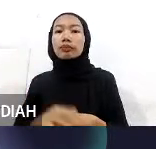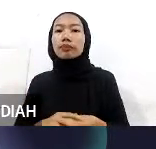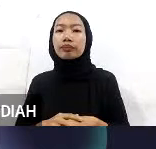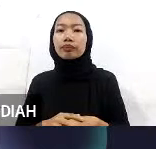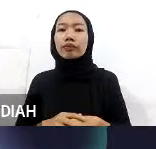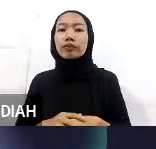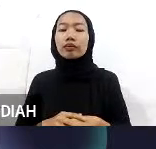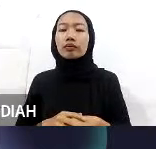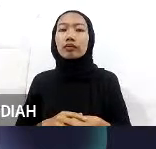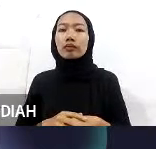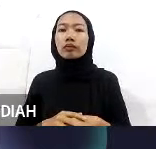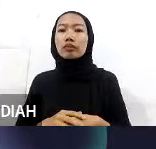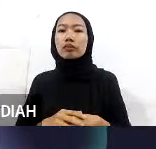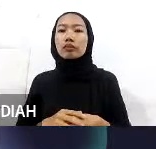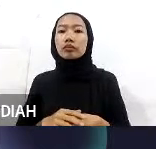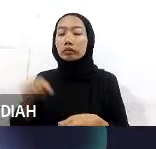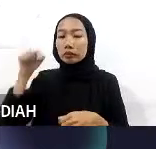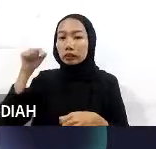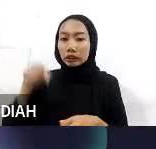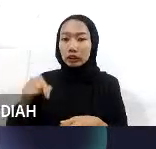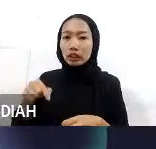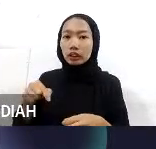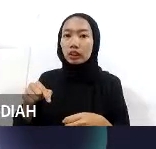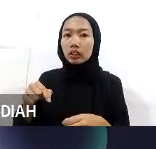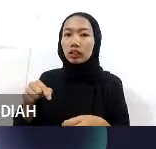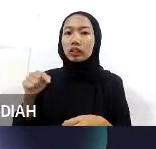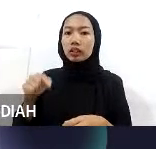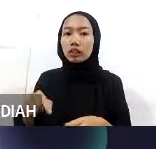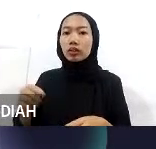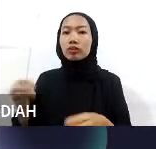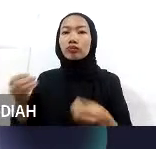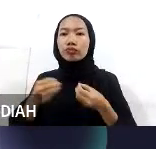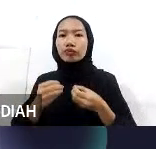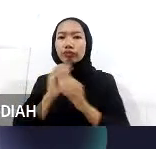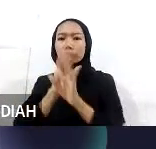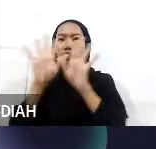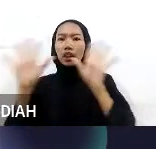the people with disabilities are being heard.